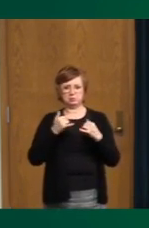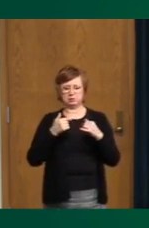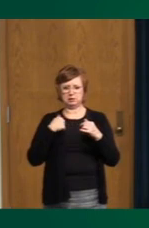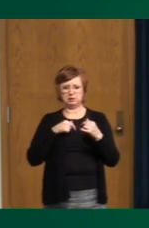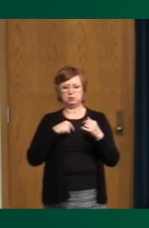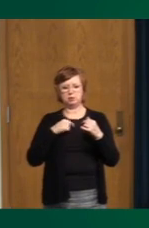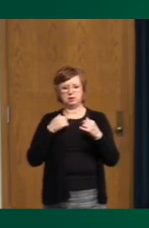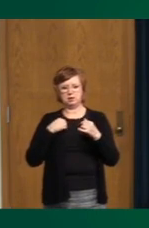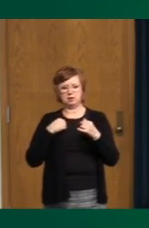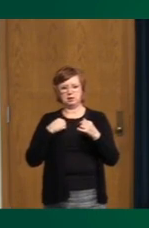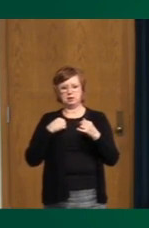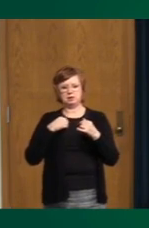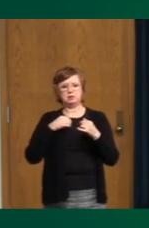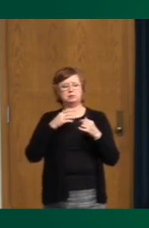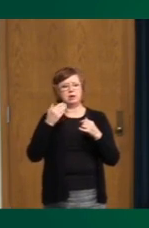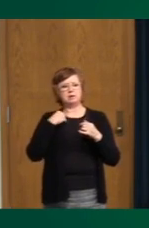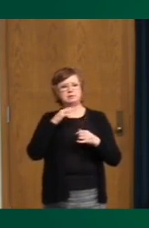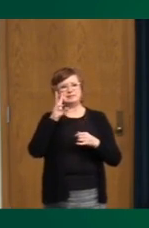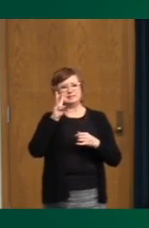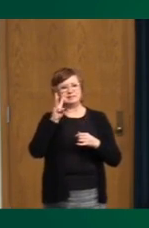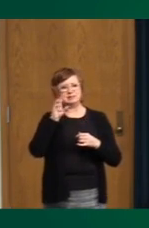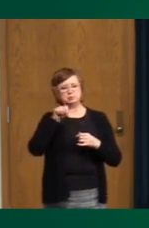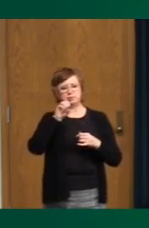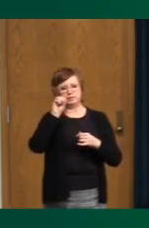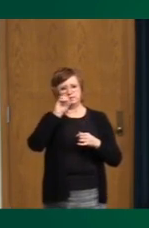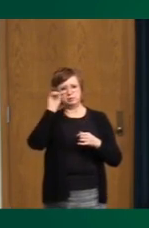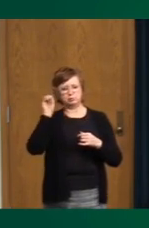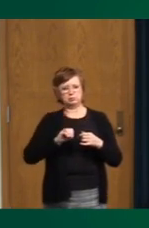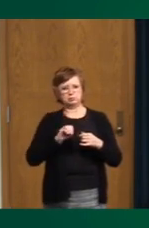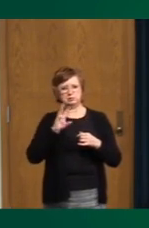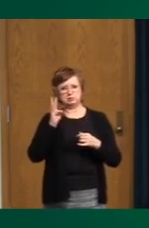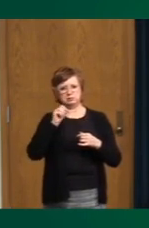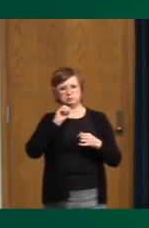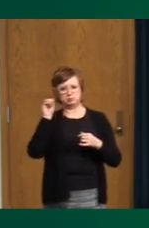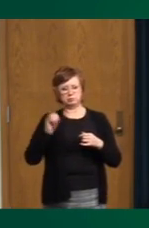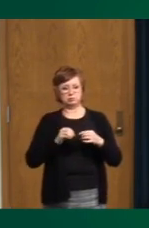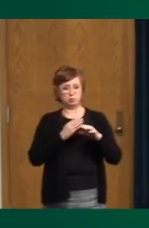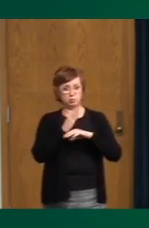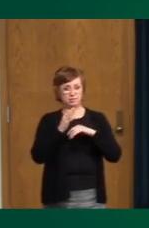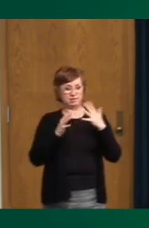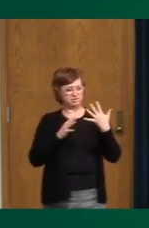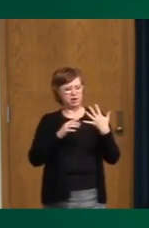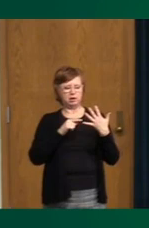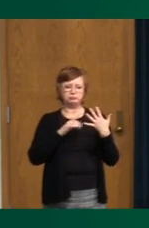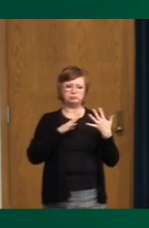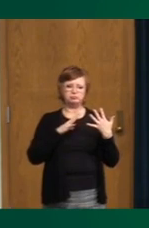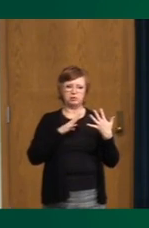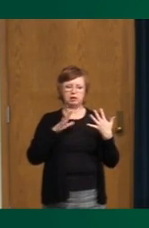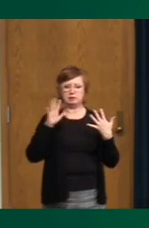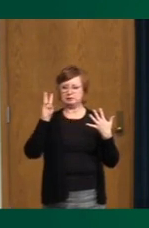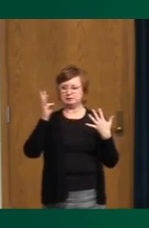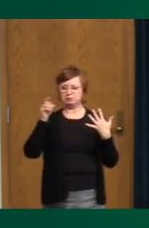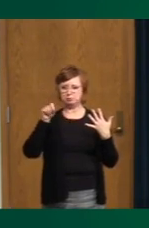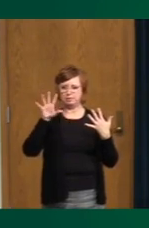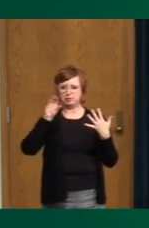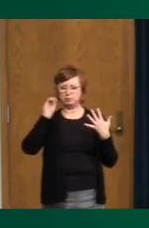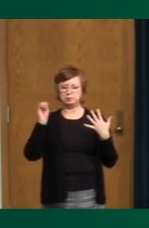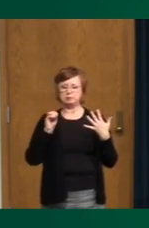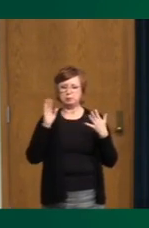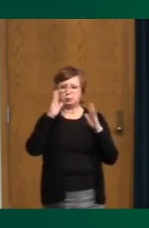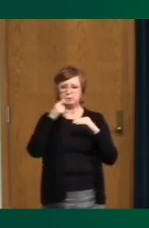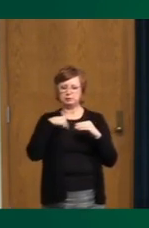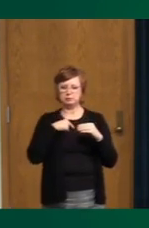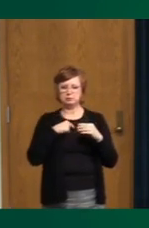at a provincial level 6.5%, so that's concerning. Anything over 5% is concerning. But then our test positive rate